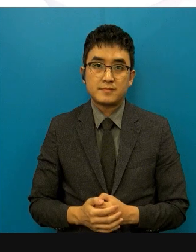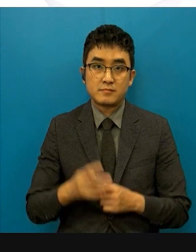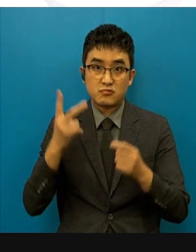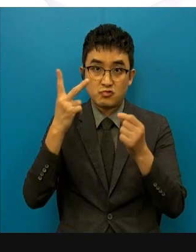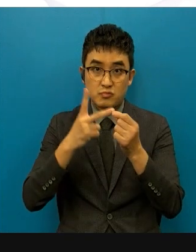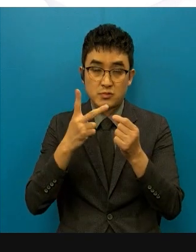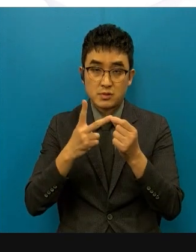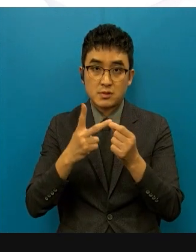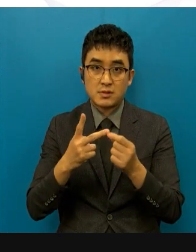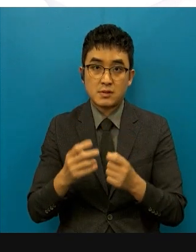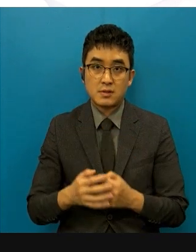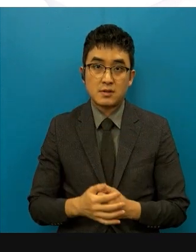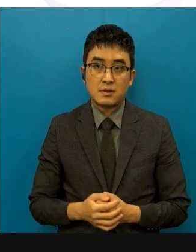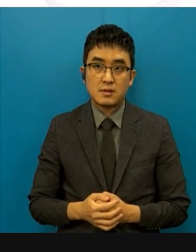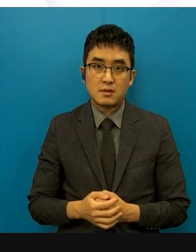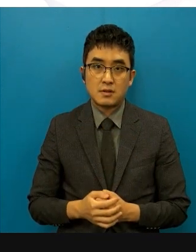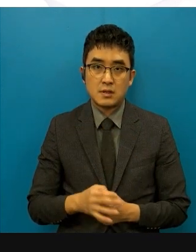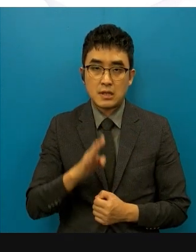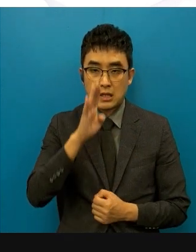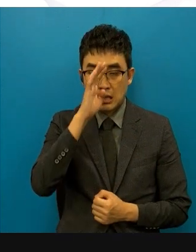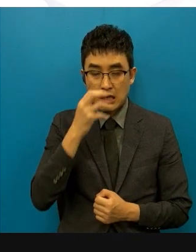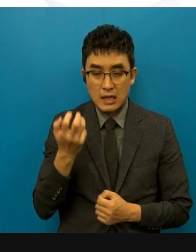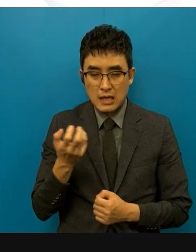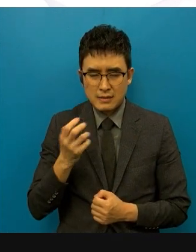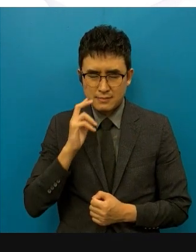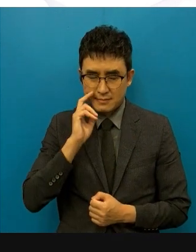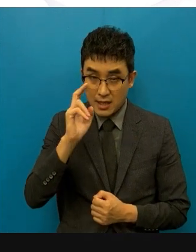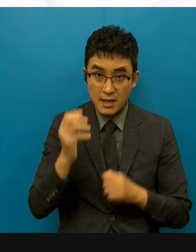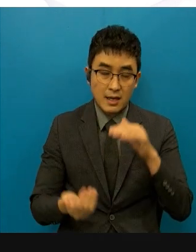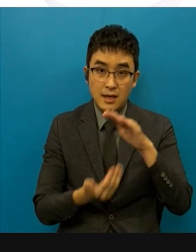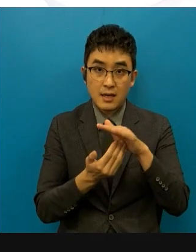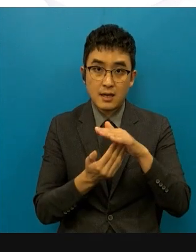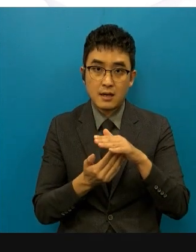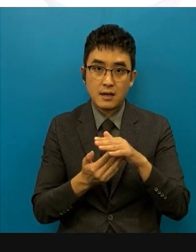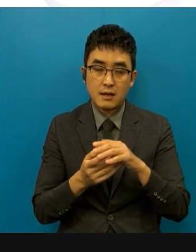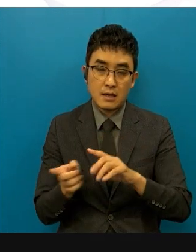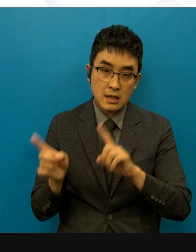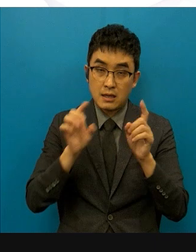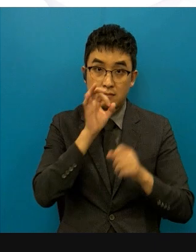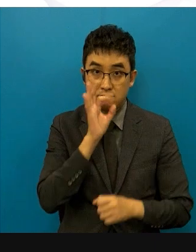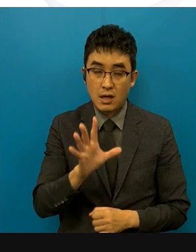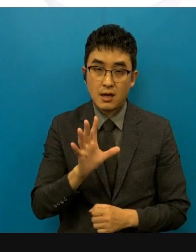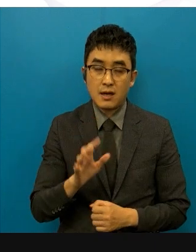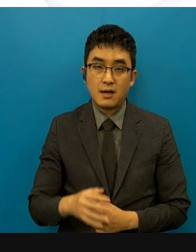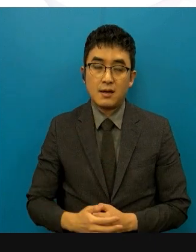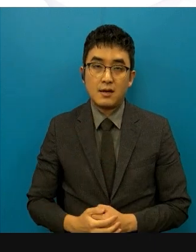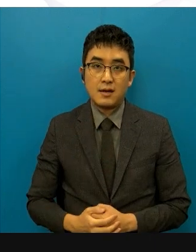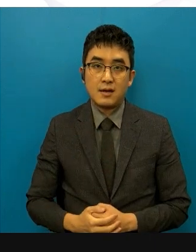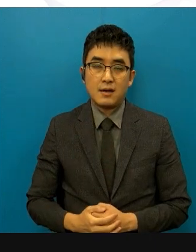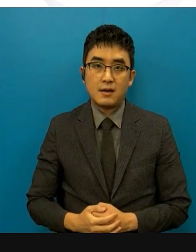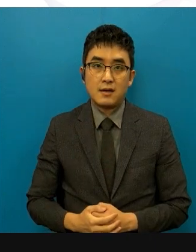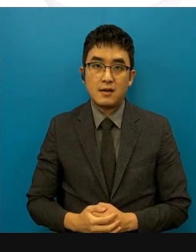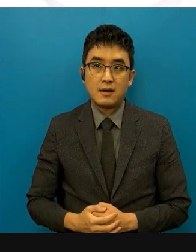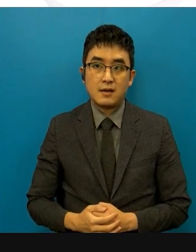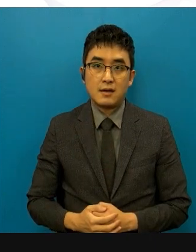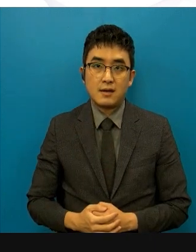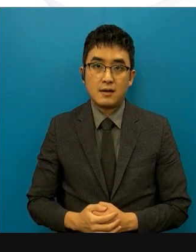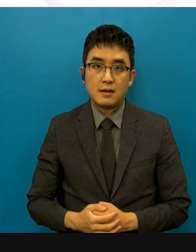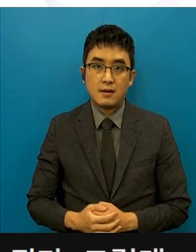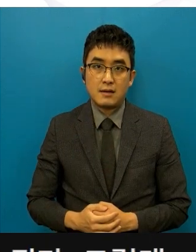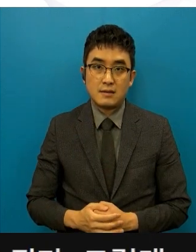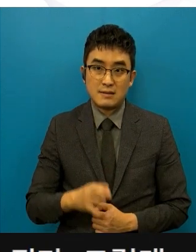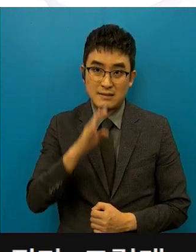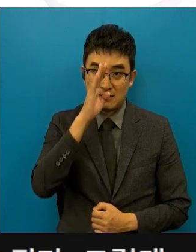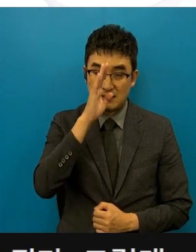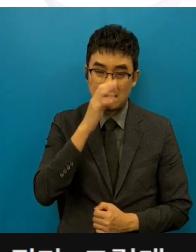is unbearable suffering, the patient decides. It is up to the patient to define what is unbearable to them. And it is